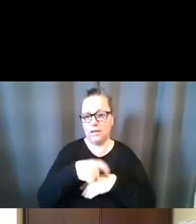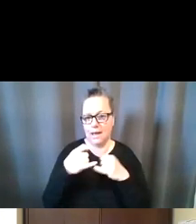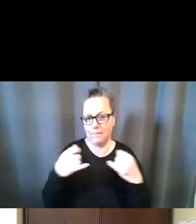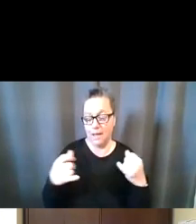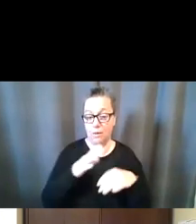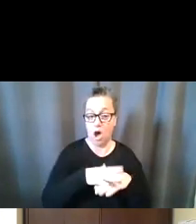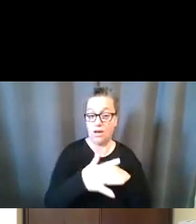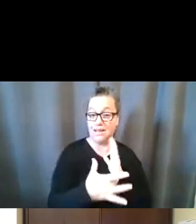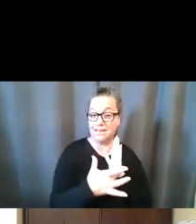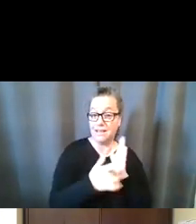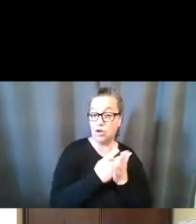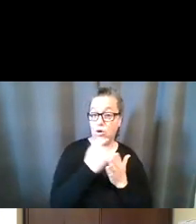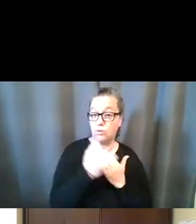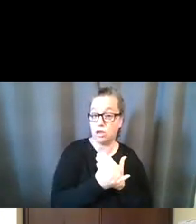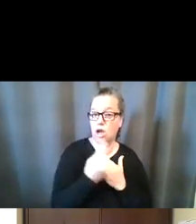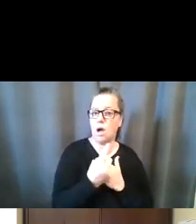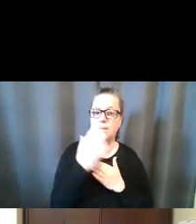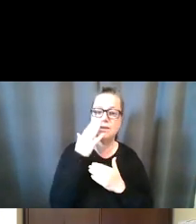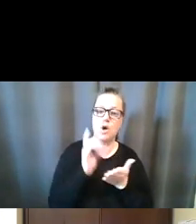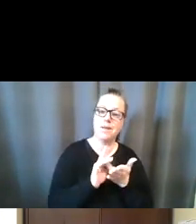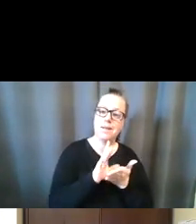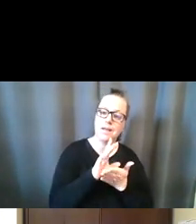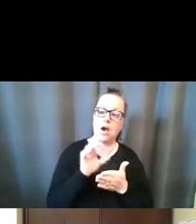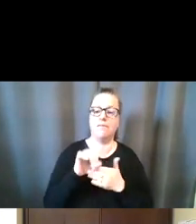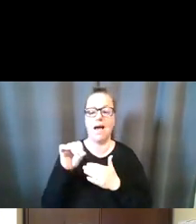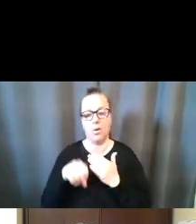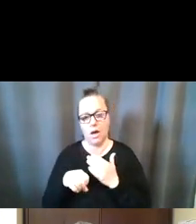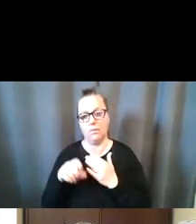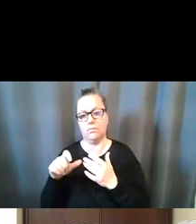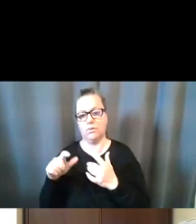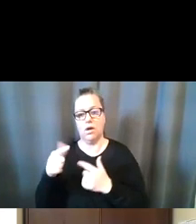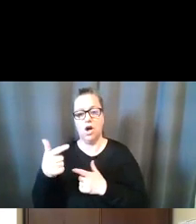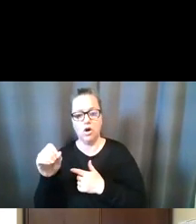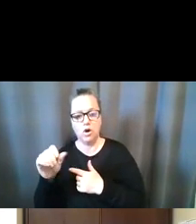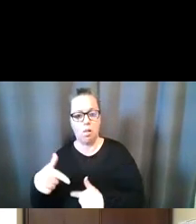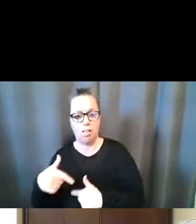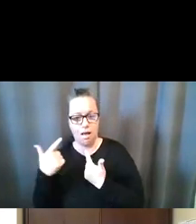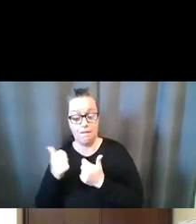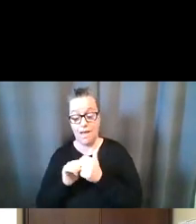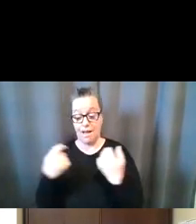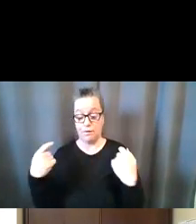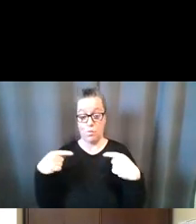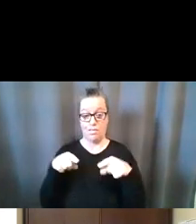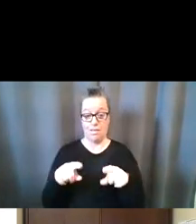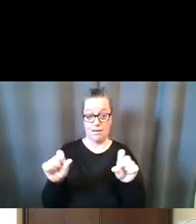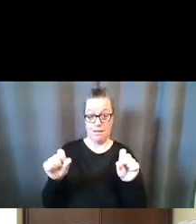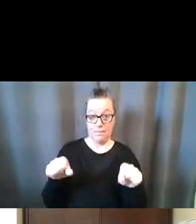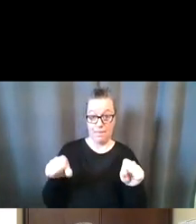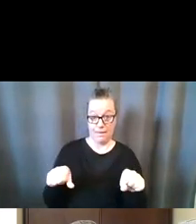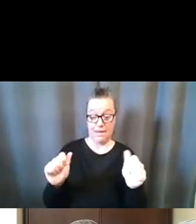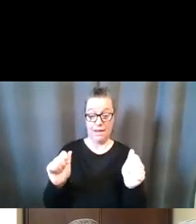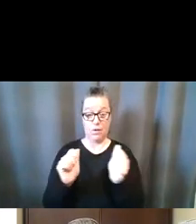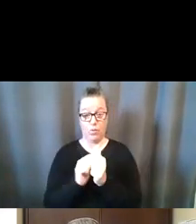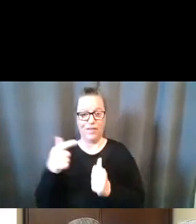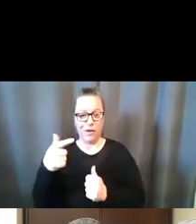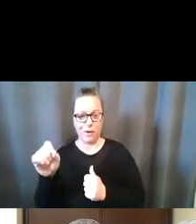technical project, we always know kickoff and outcomes and go live. The goal is, how do we align ability with go